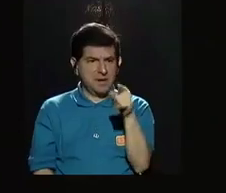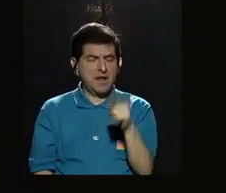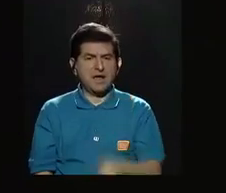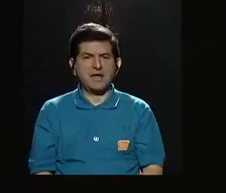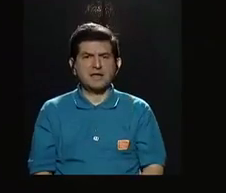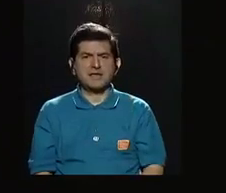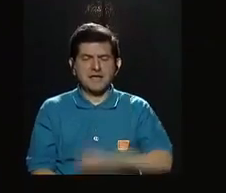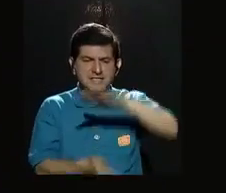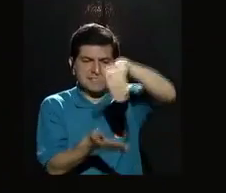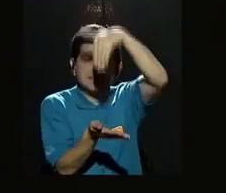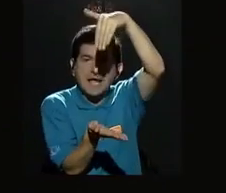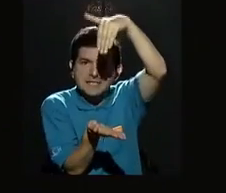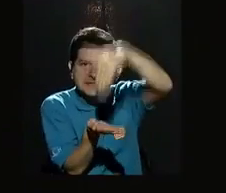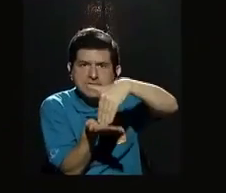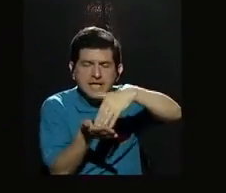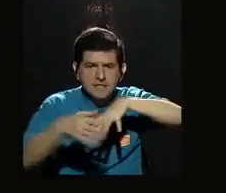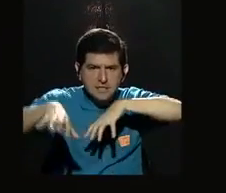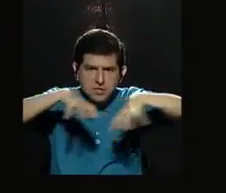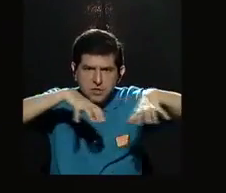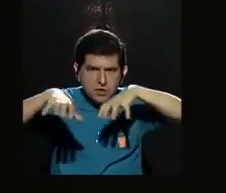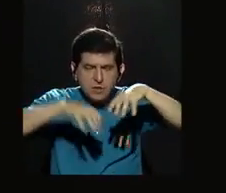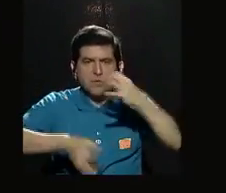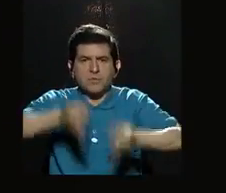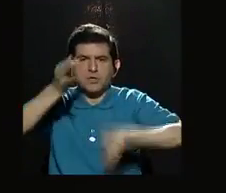social justice movements.